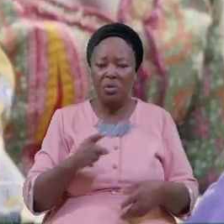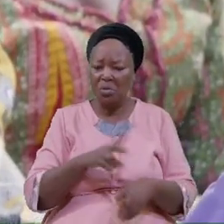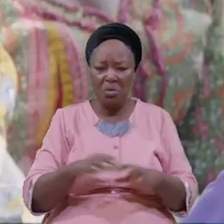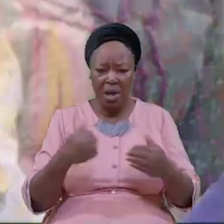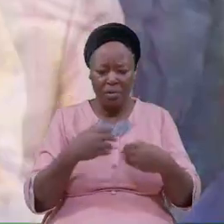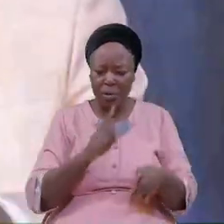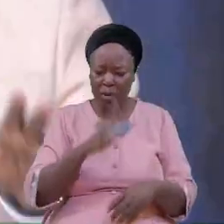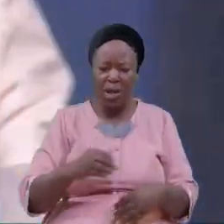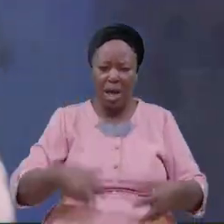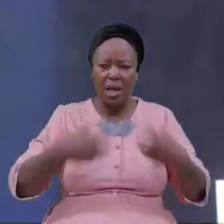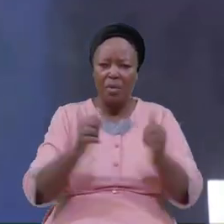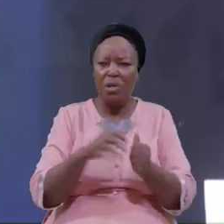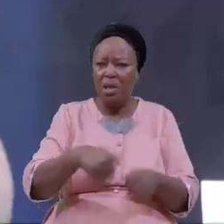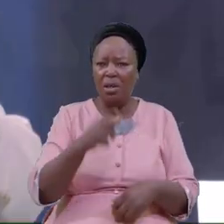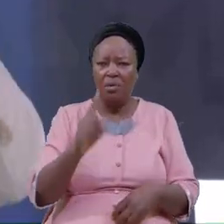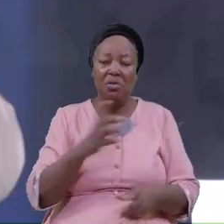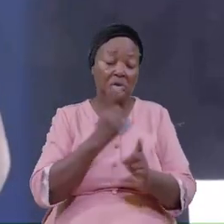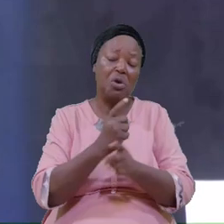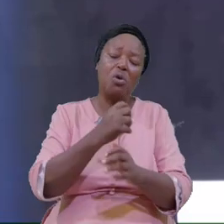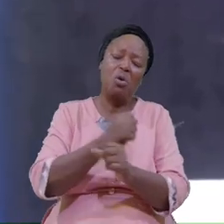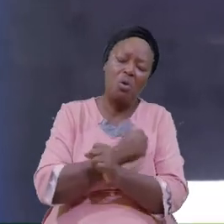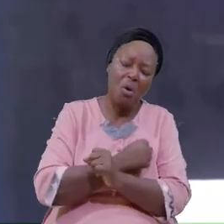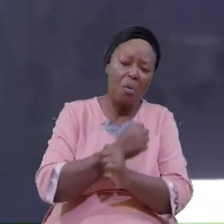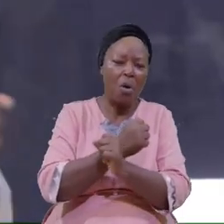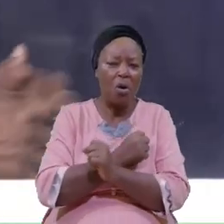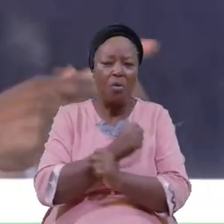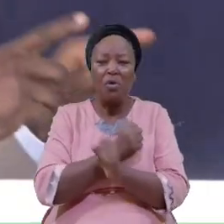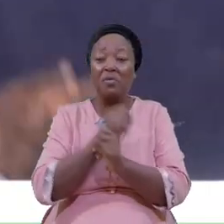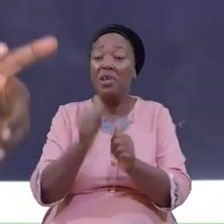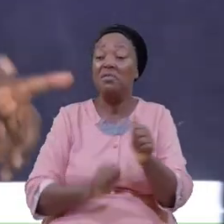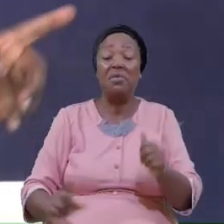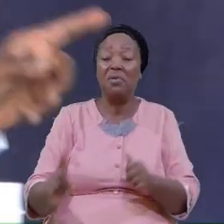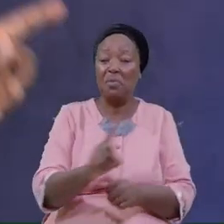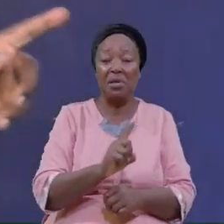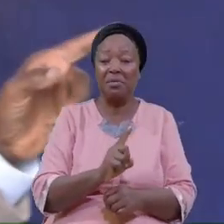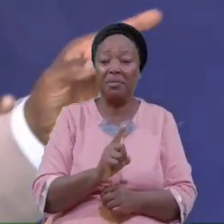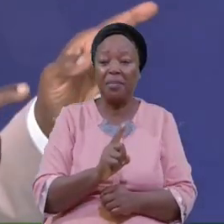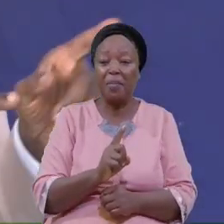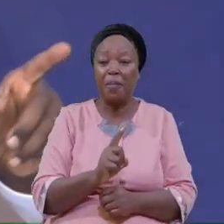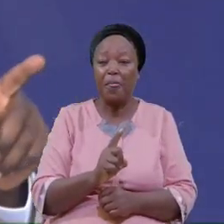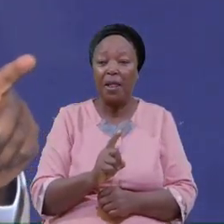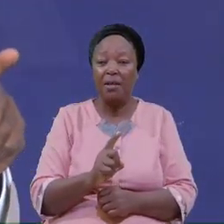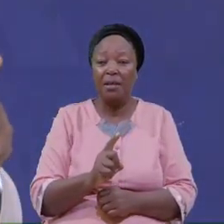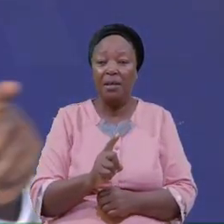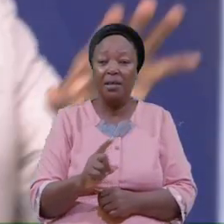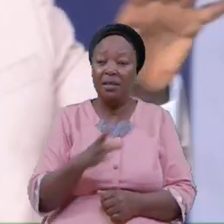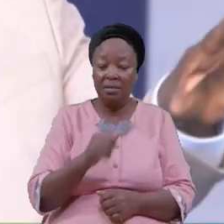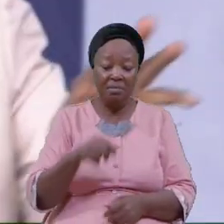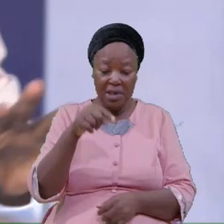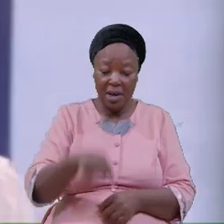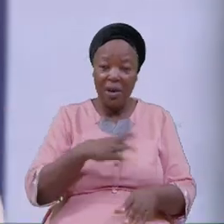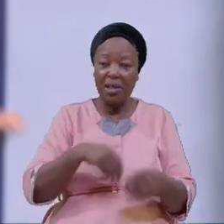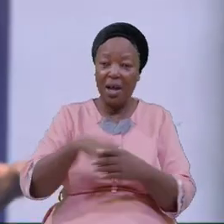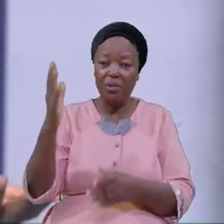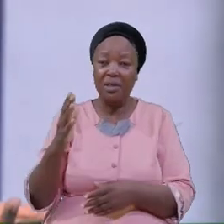contre personne. We just love everyone. Nous aimons et aimons tout le the monde. Down and out. Ceux qui sont dedans ou dehors. The